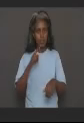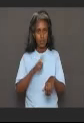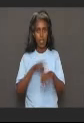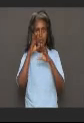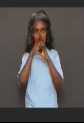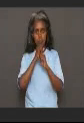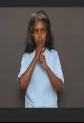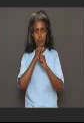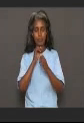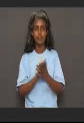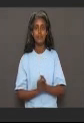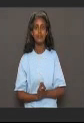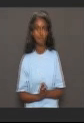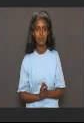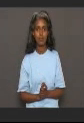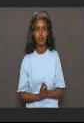Time's up.